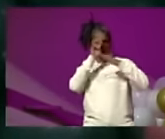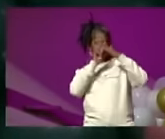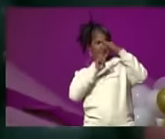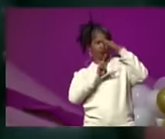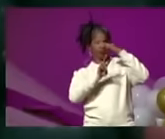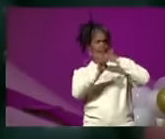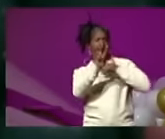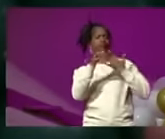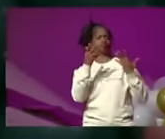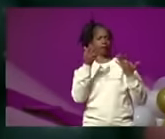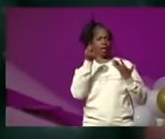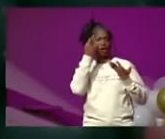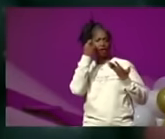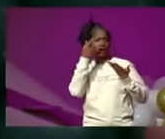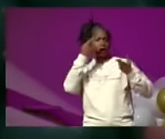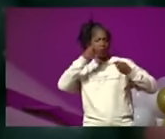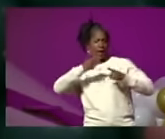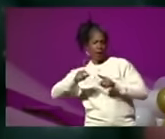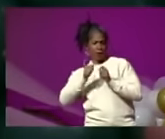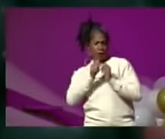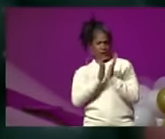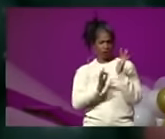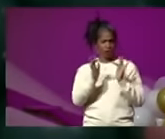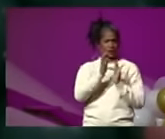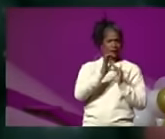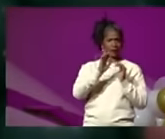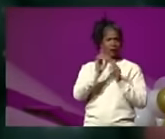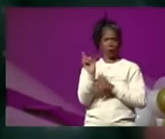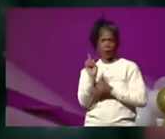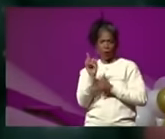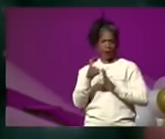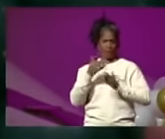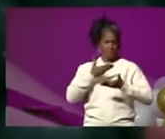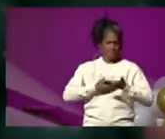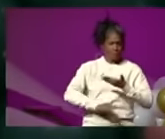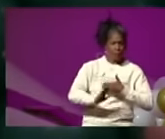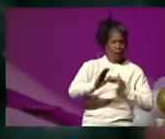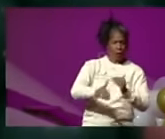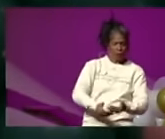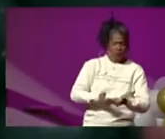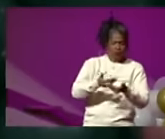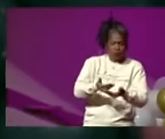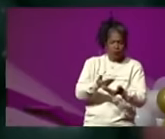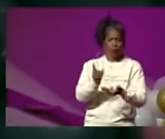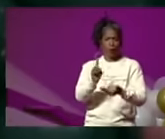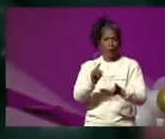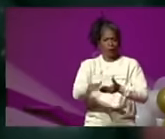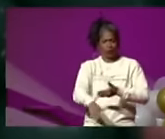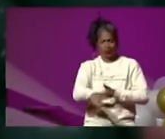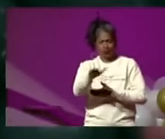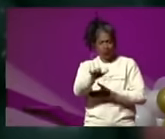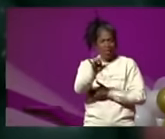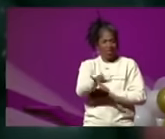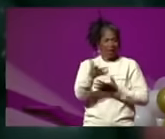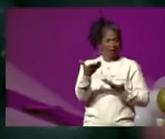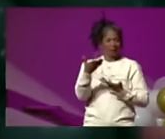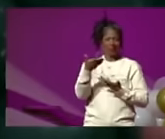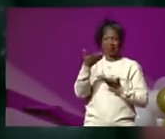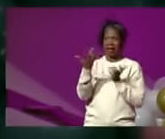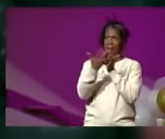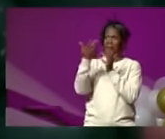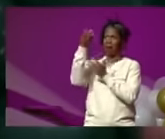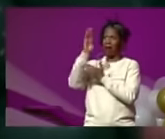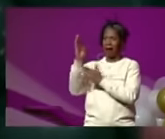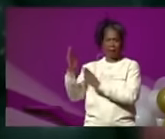order to understand what God has been up to behind the scenes. I love that right there. That